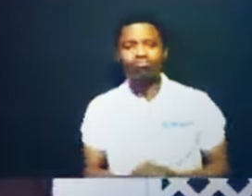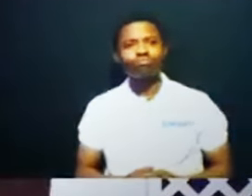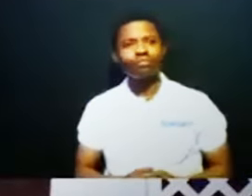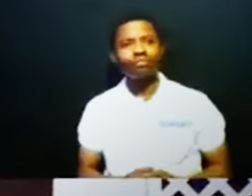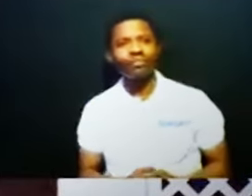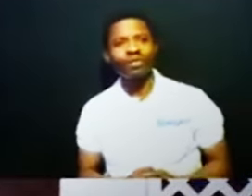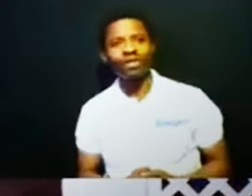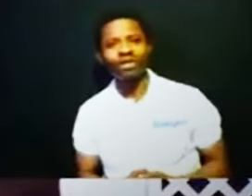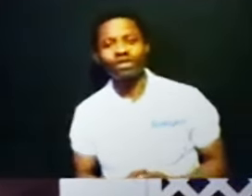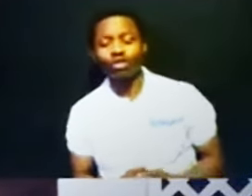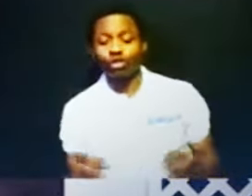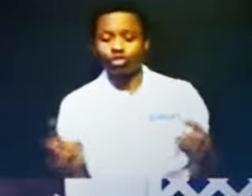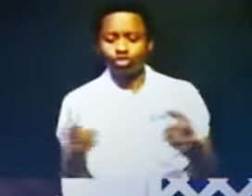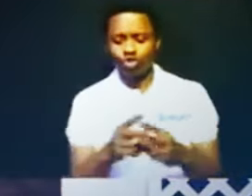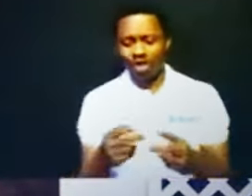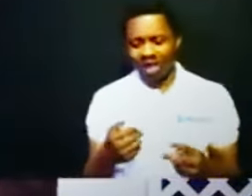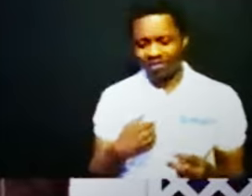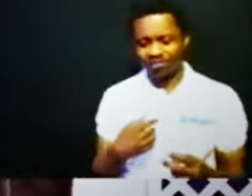Sorry, Papa.